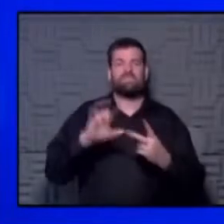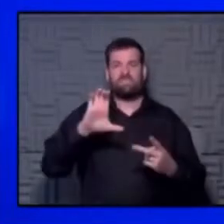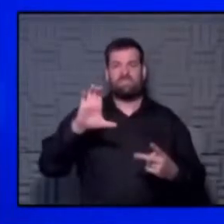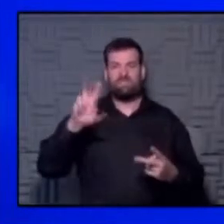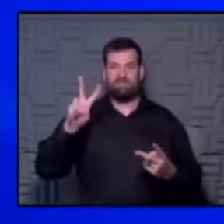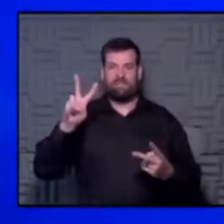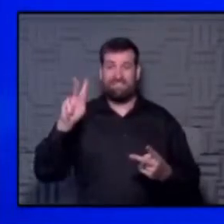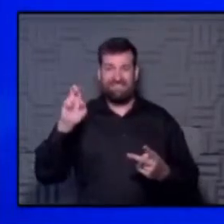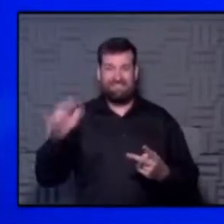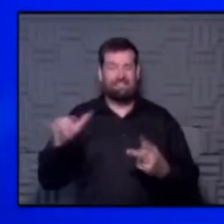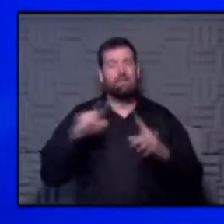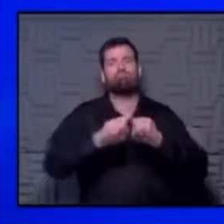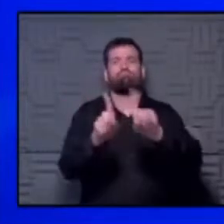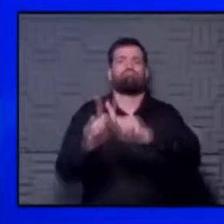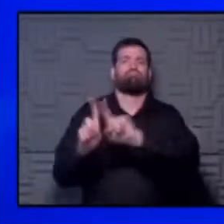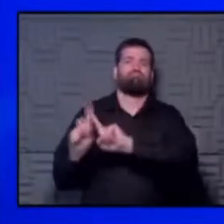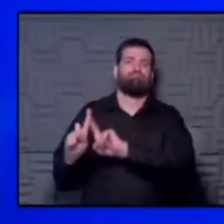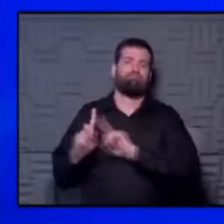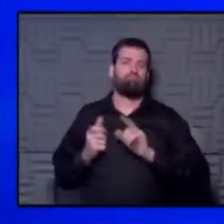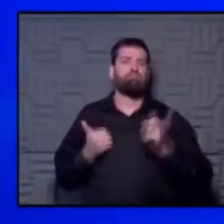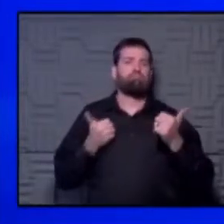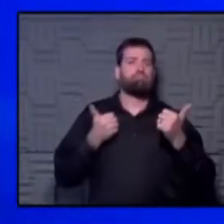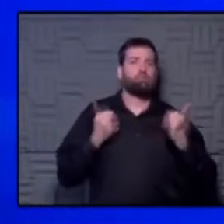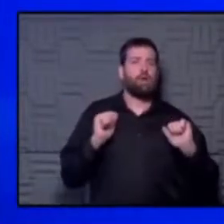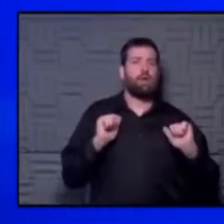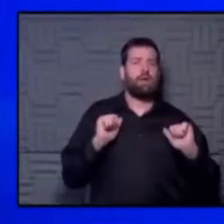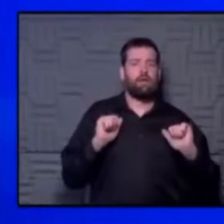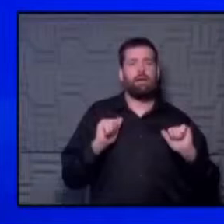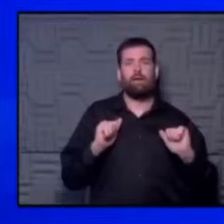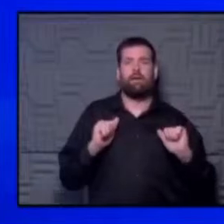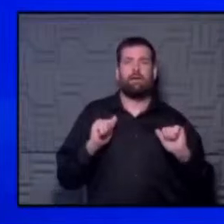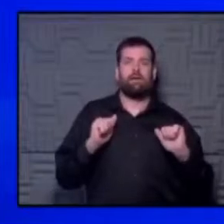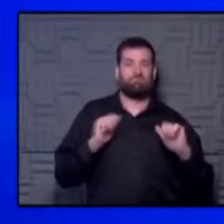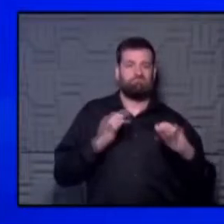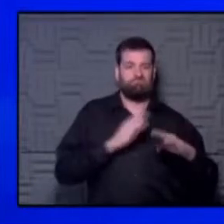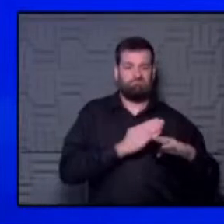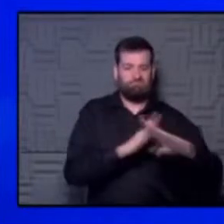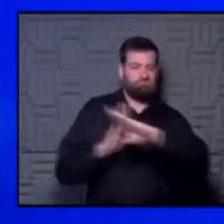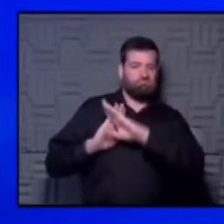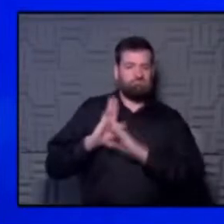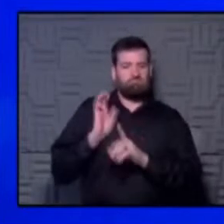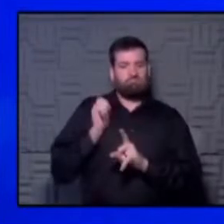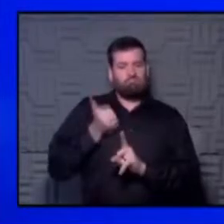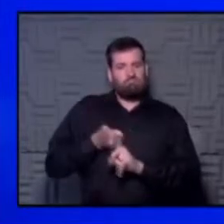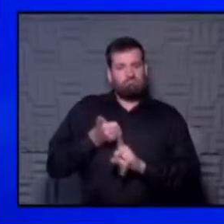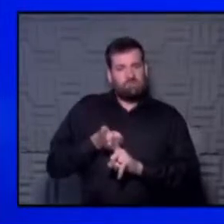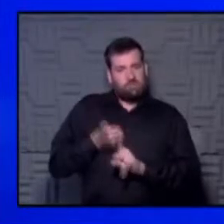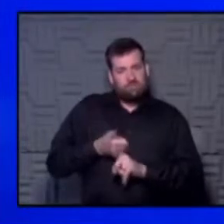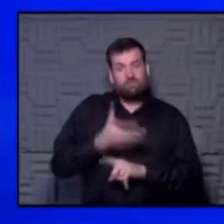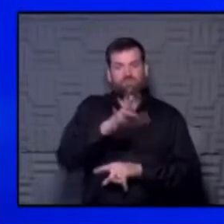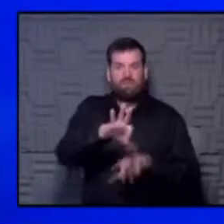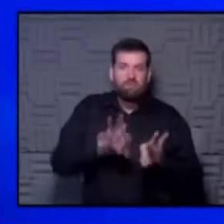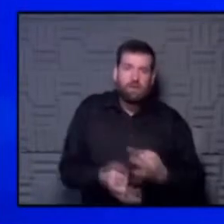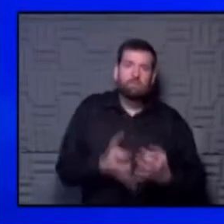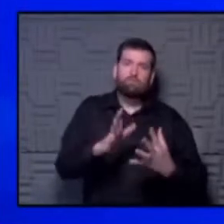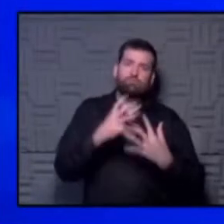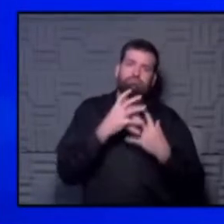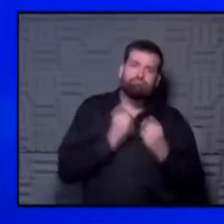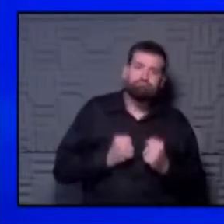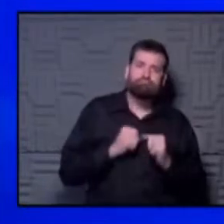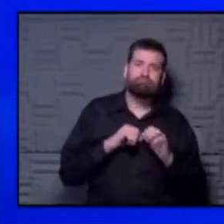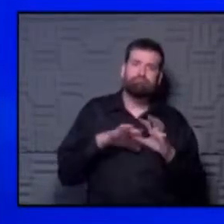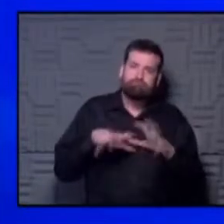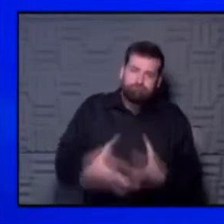key, all sorts of different things, to try and make sure that you keep yourself and your loved ones, your family, your friends, keep you all